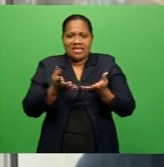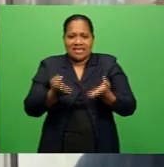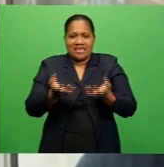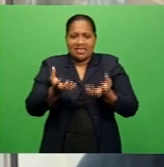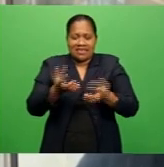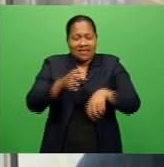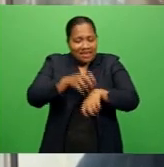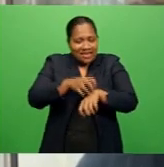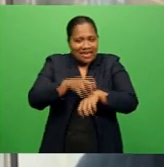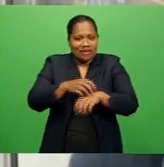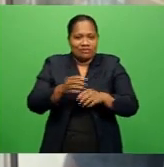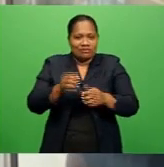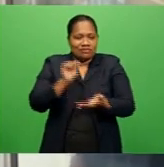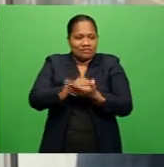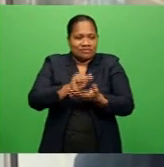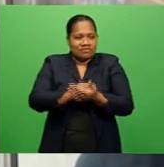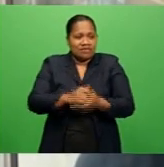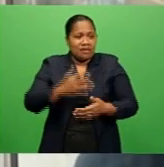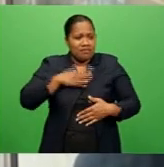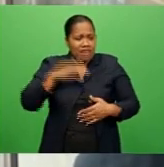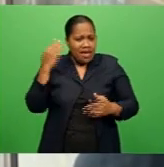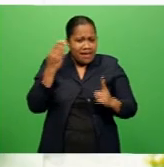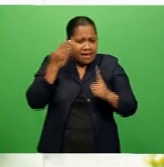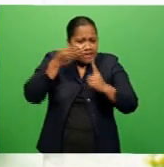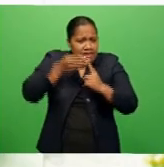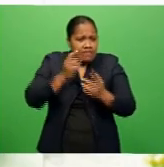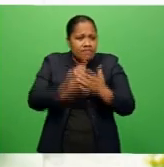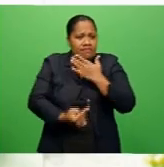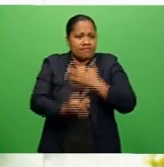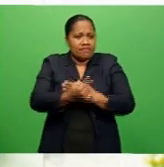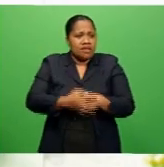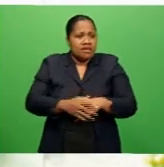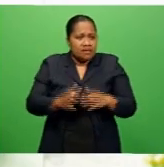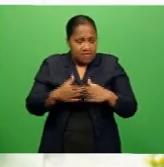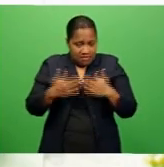my aim was for one thing, but in the meantime